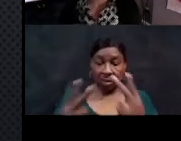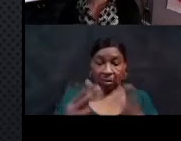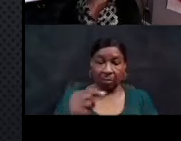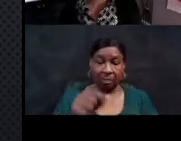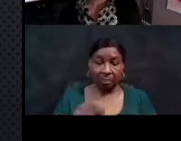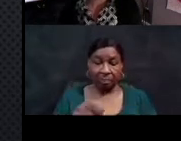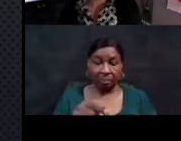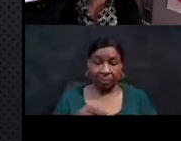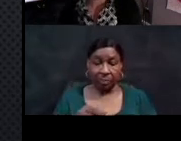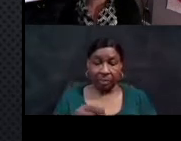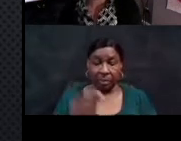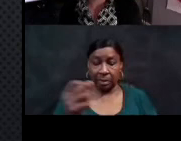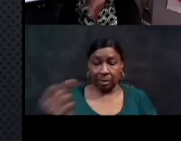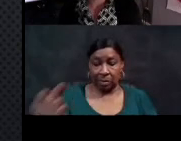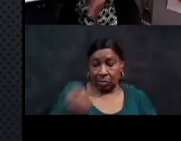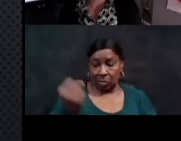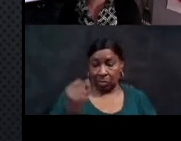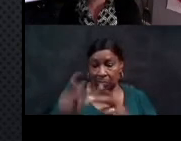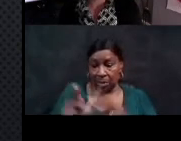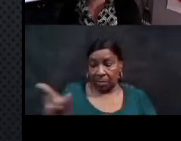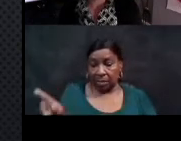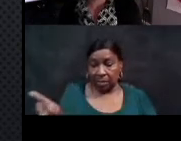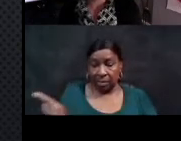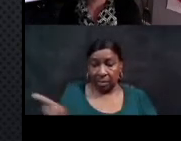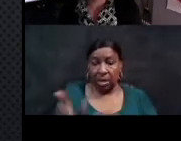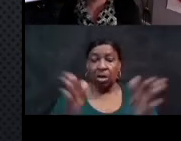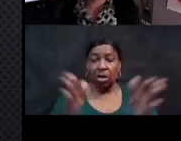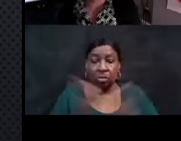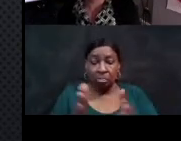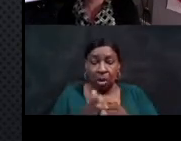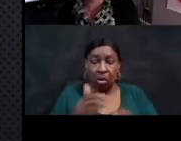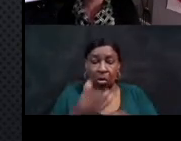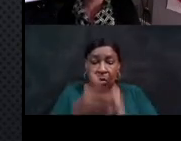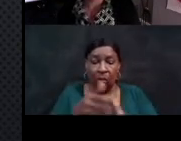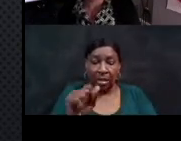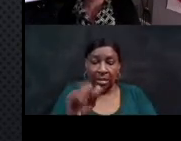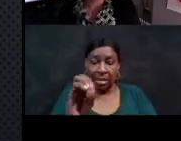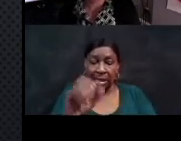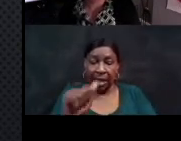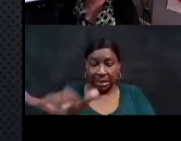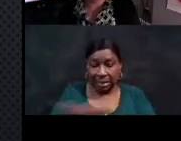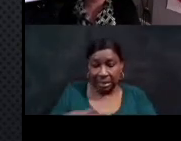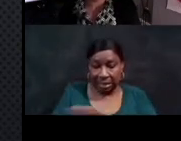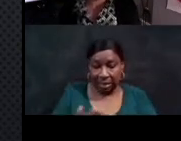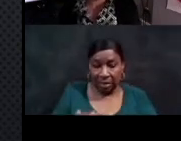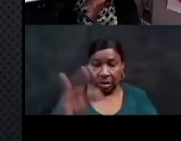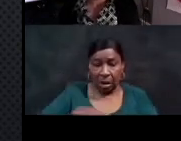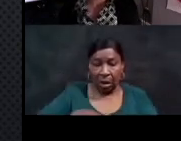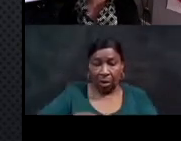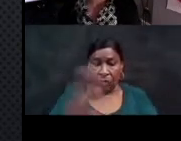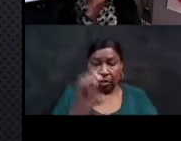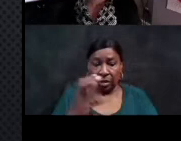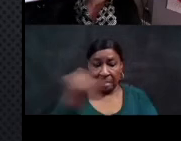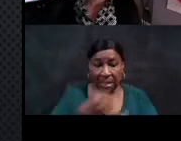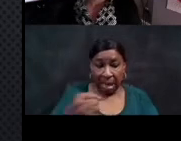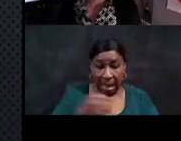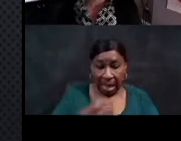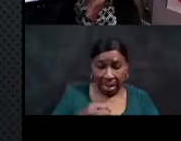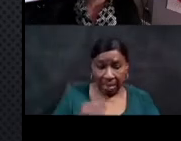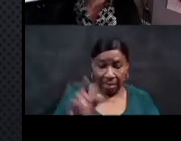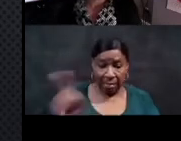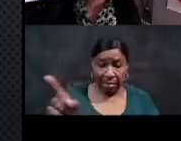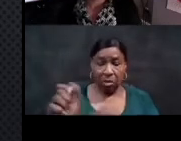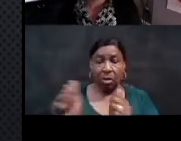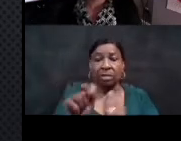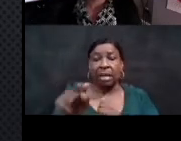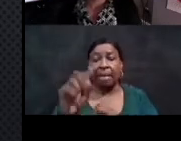of detention on the small overseas, Australian overseas territory of Christmas Island, with the construction